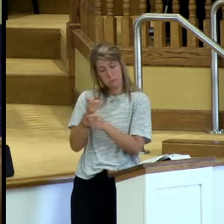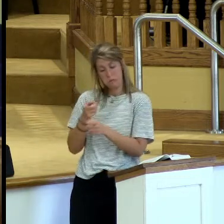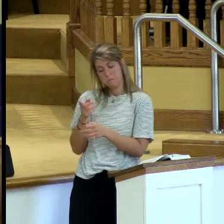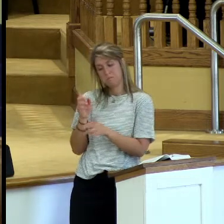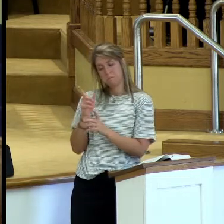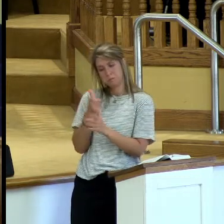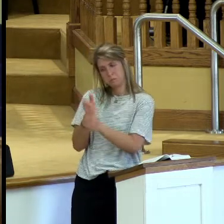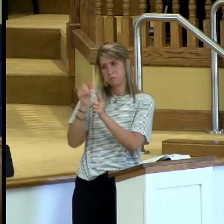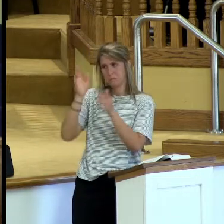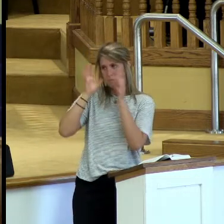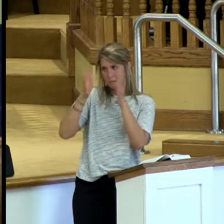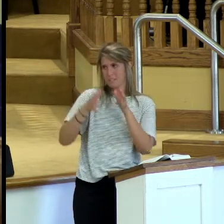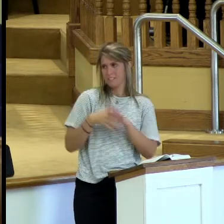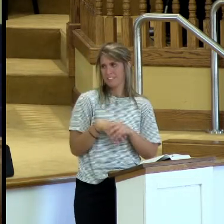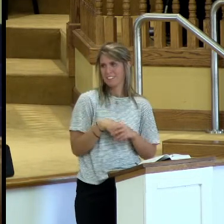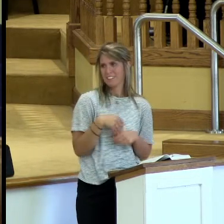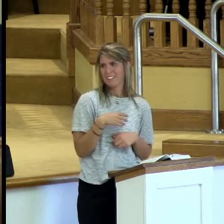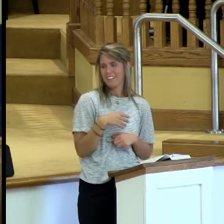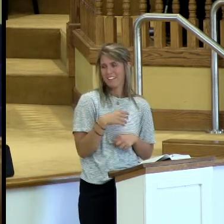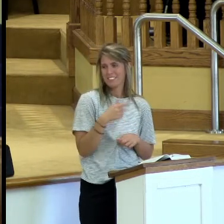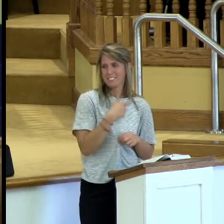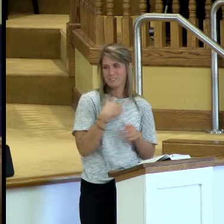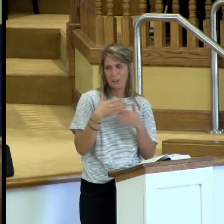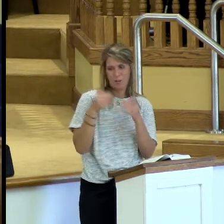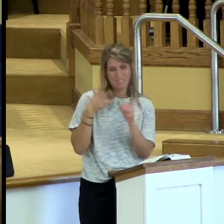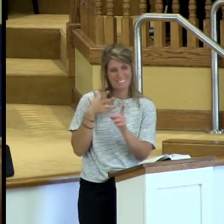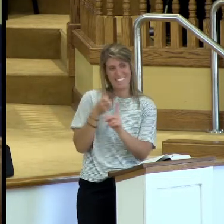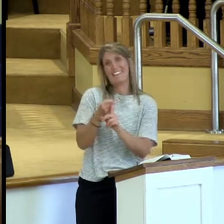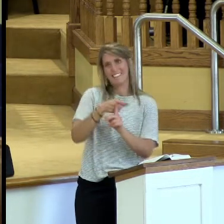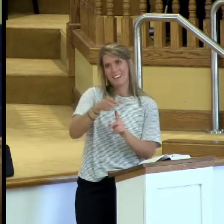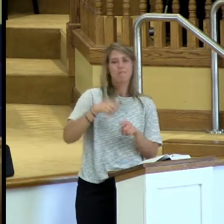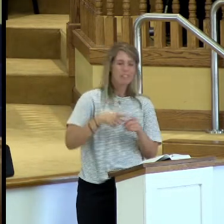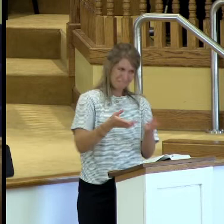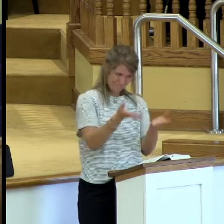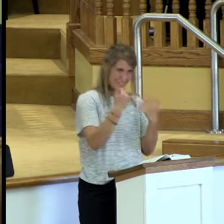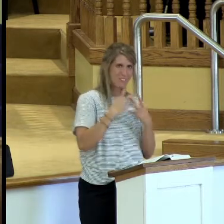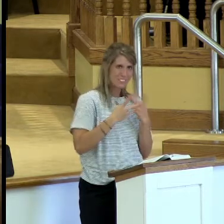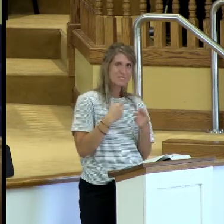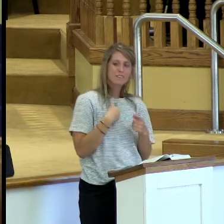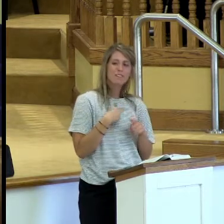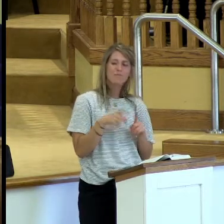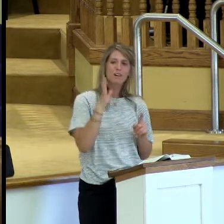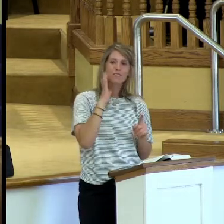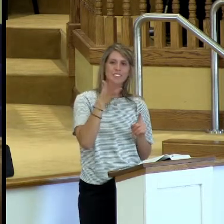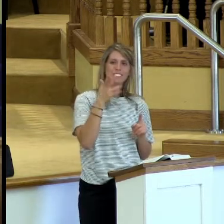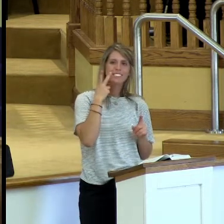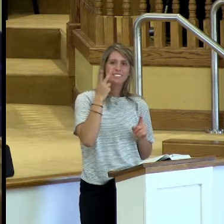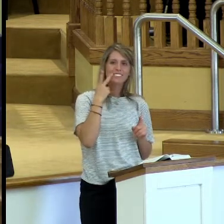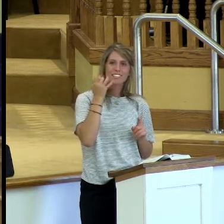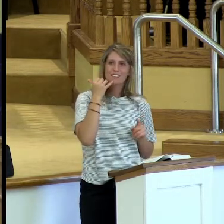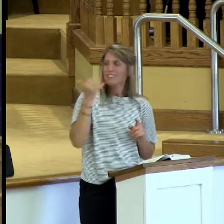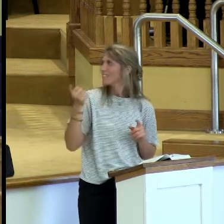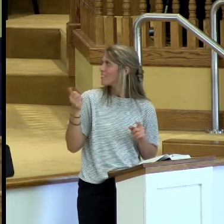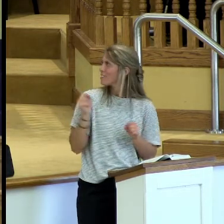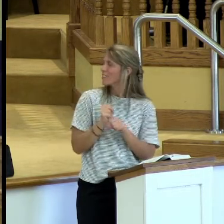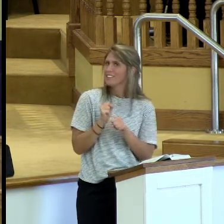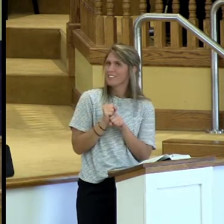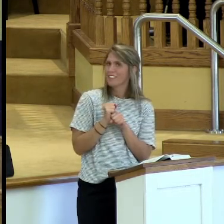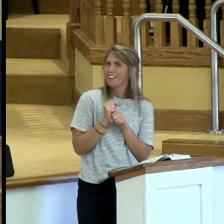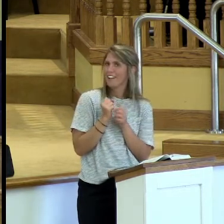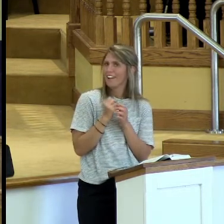deer, that's what I call them when we almost hit them. Come on through. So we're going to see if the clicker works. I bet it will.